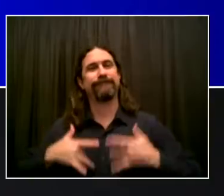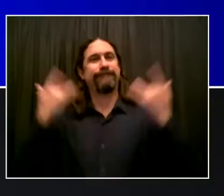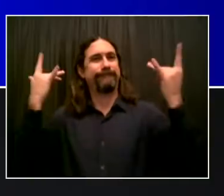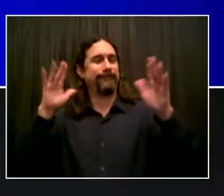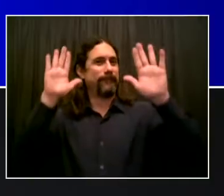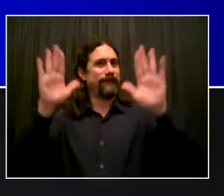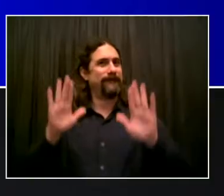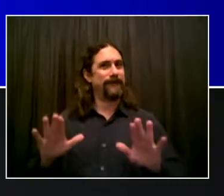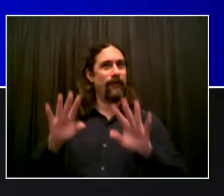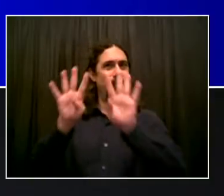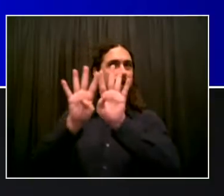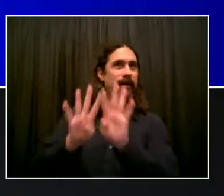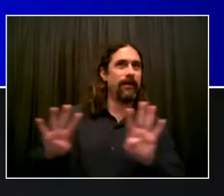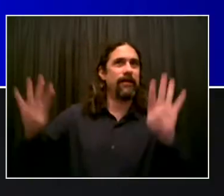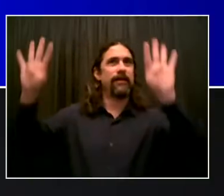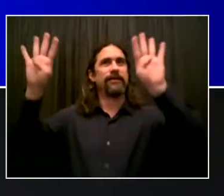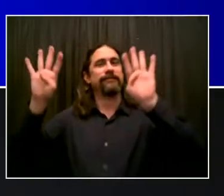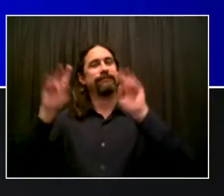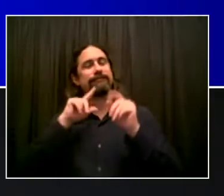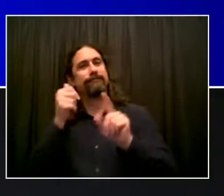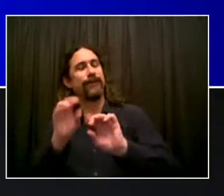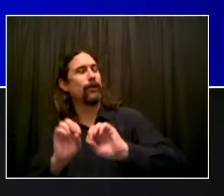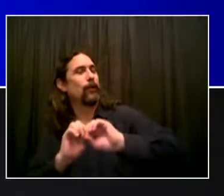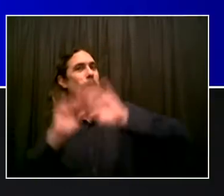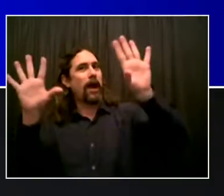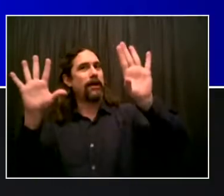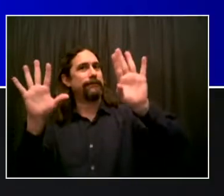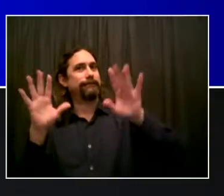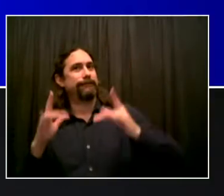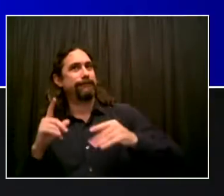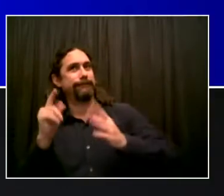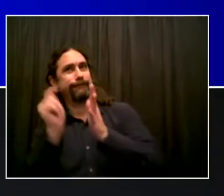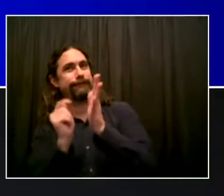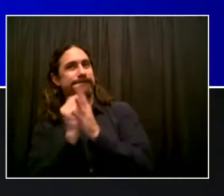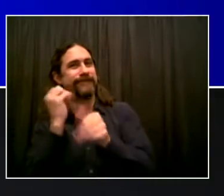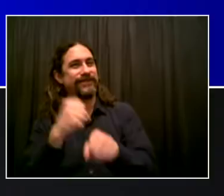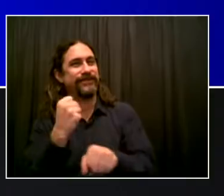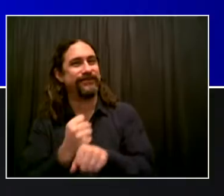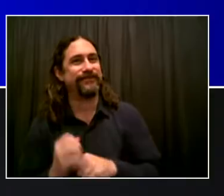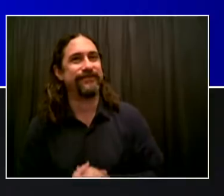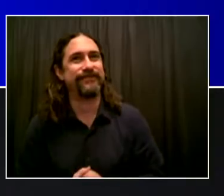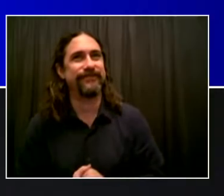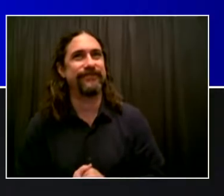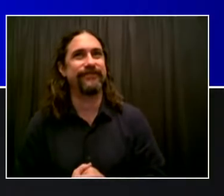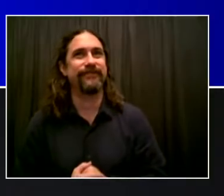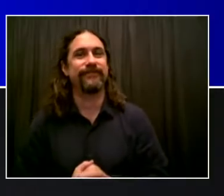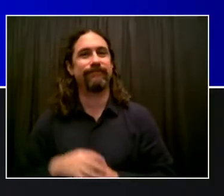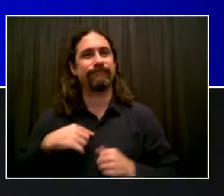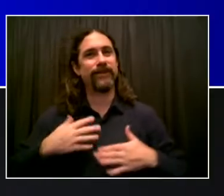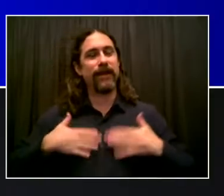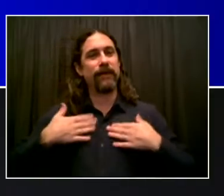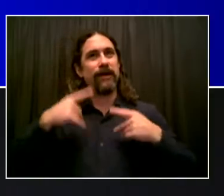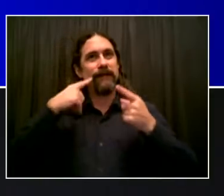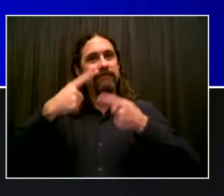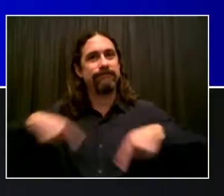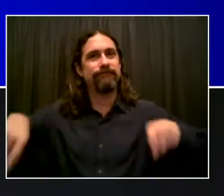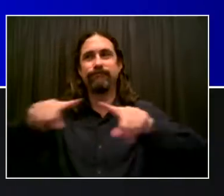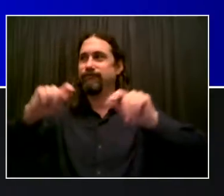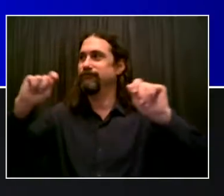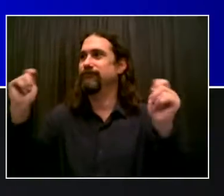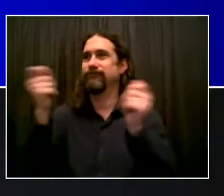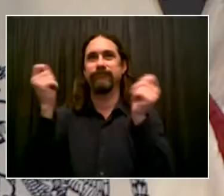our beloved city and on the communities of this city. There's a lot this time of year that gives us inspiration and